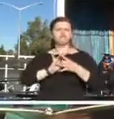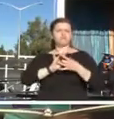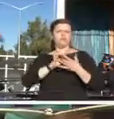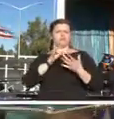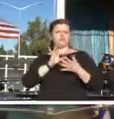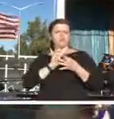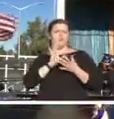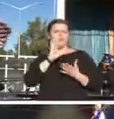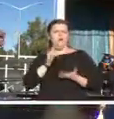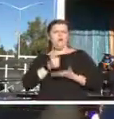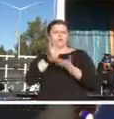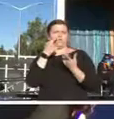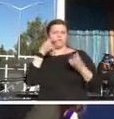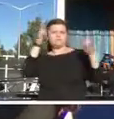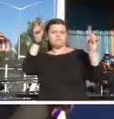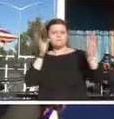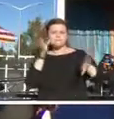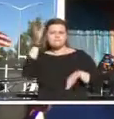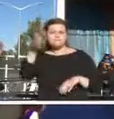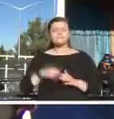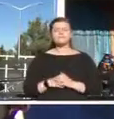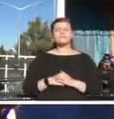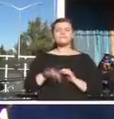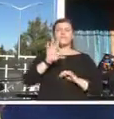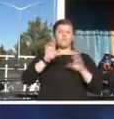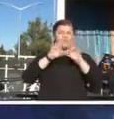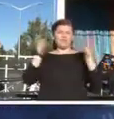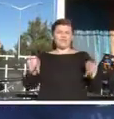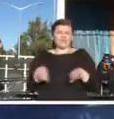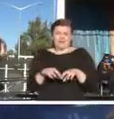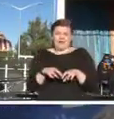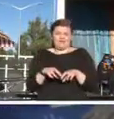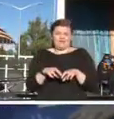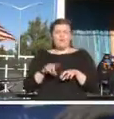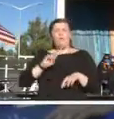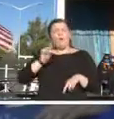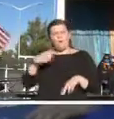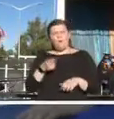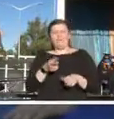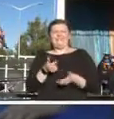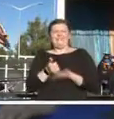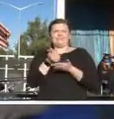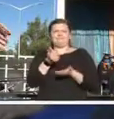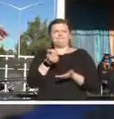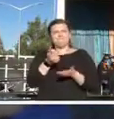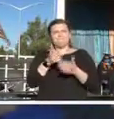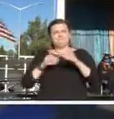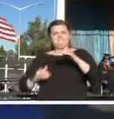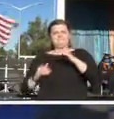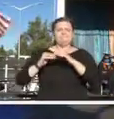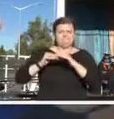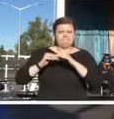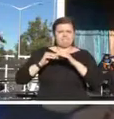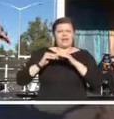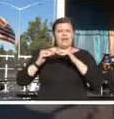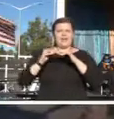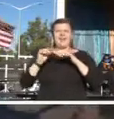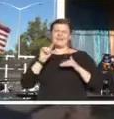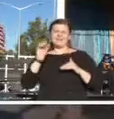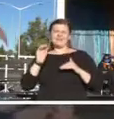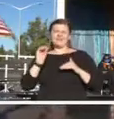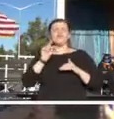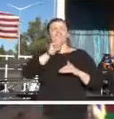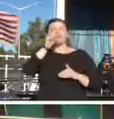succeed. Your resume will only take you so far, and your Zoom self will only bring you so much